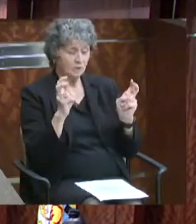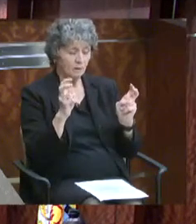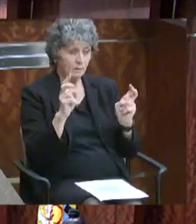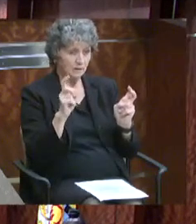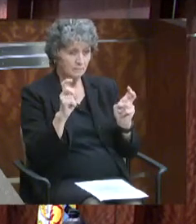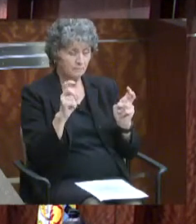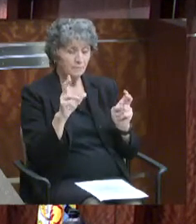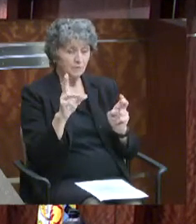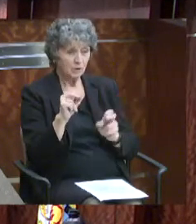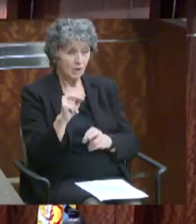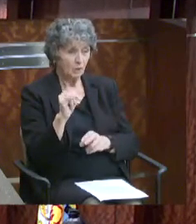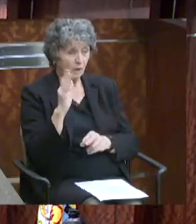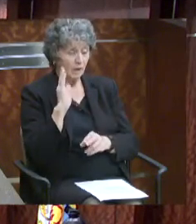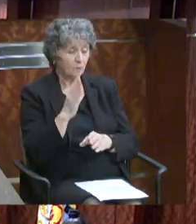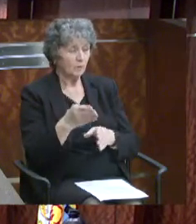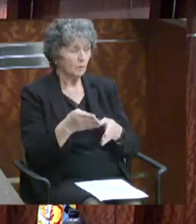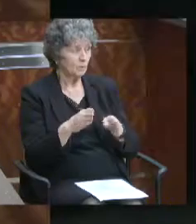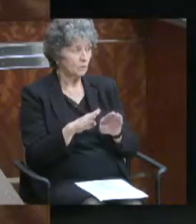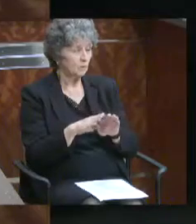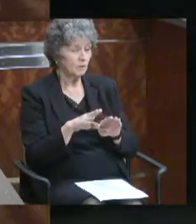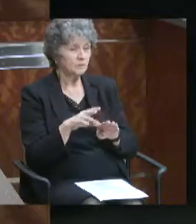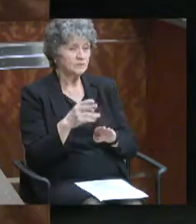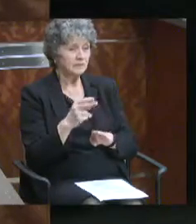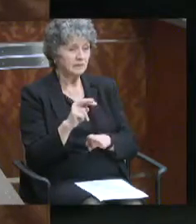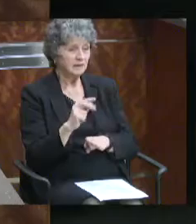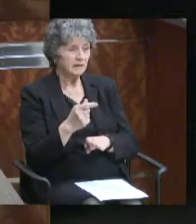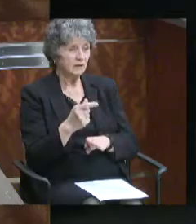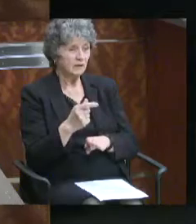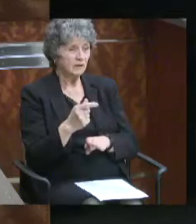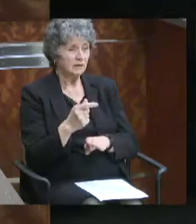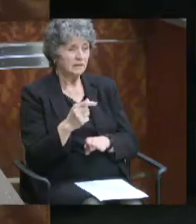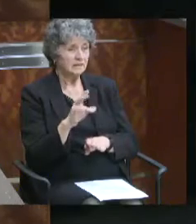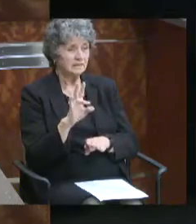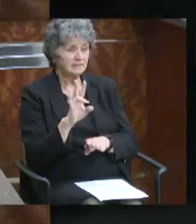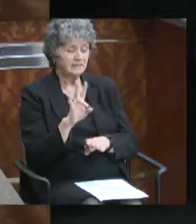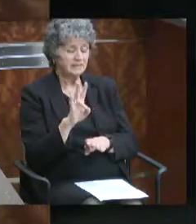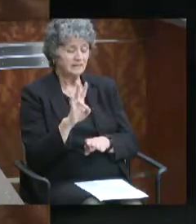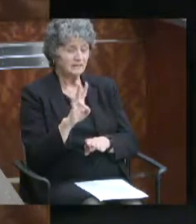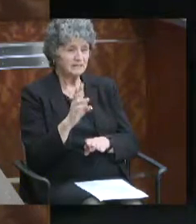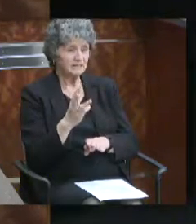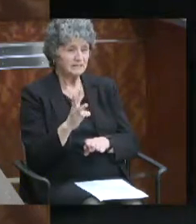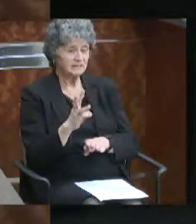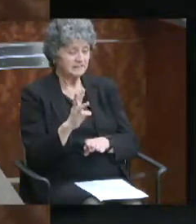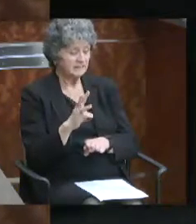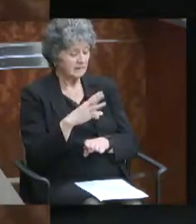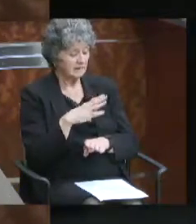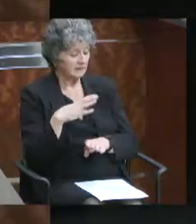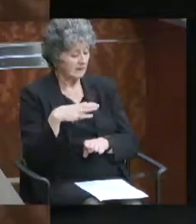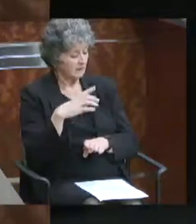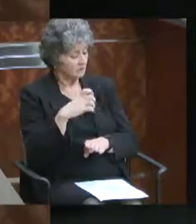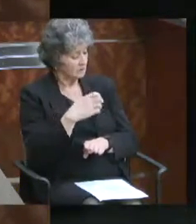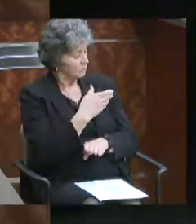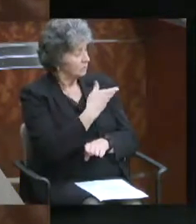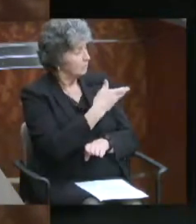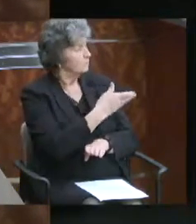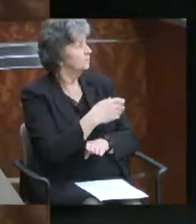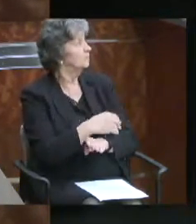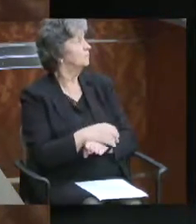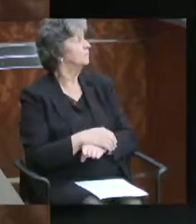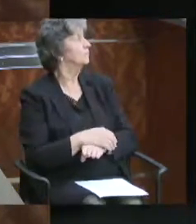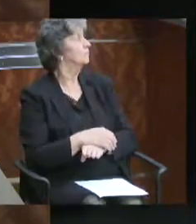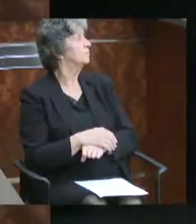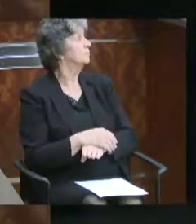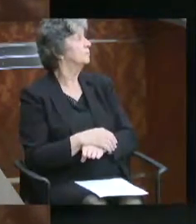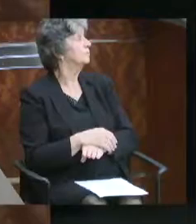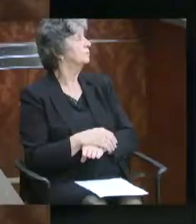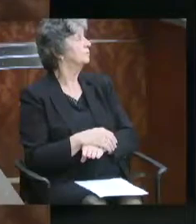Seeing no one at all, I'll close the public hearing and have it held at 7:16. Pleasure of the council. Mr. President, I just want to note that this